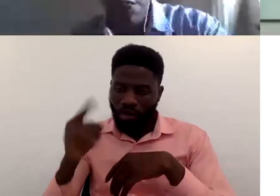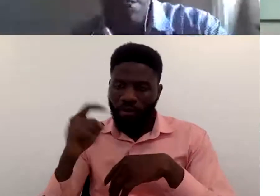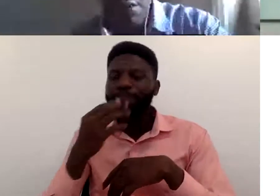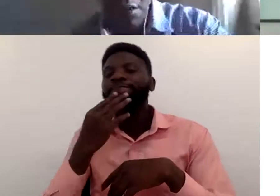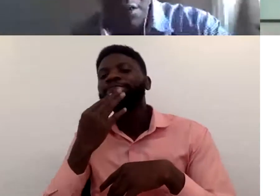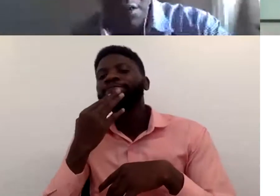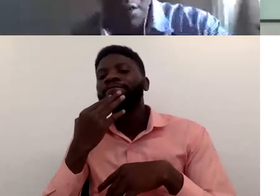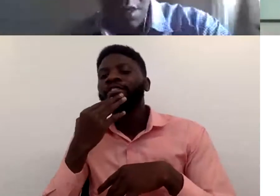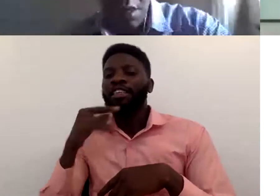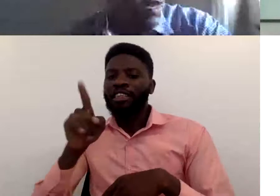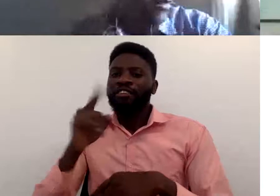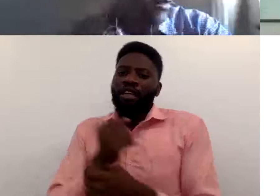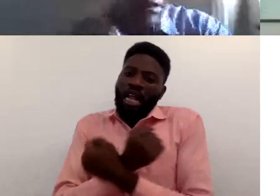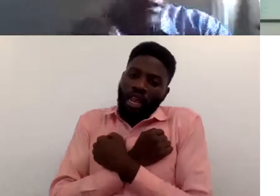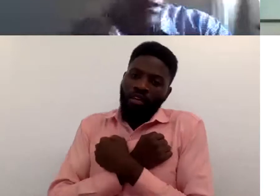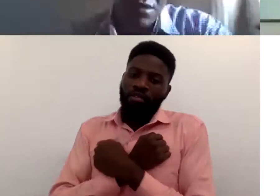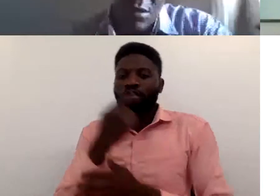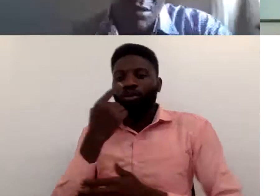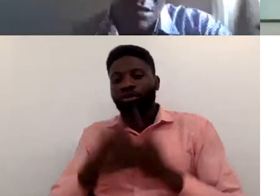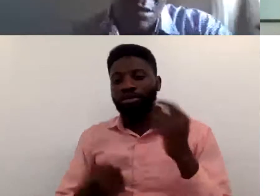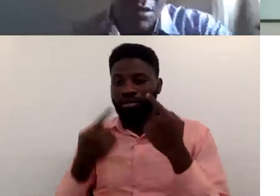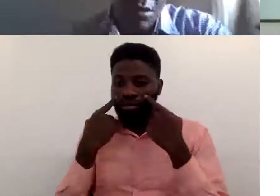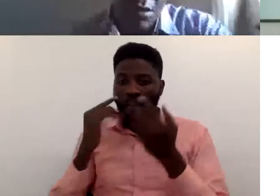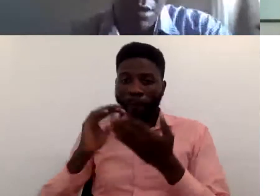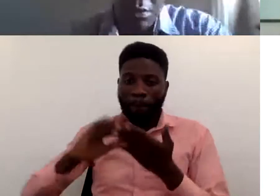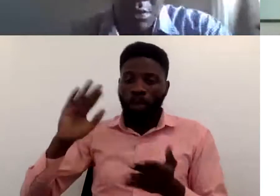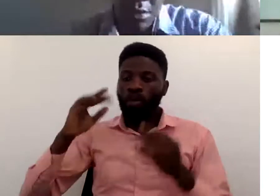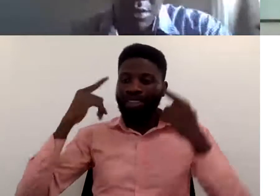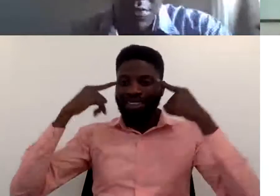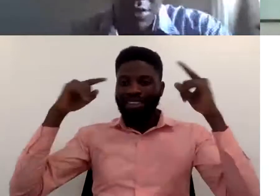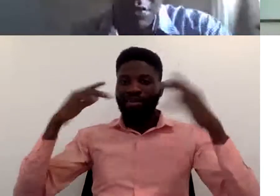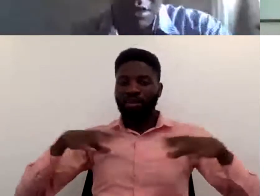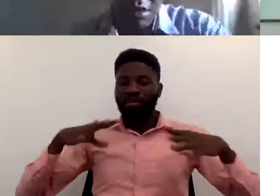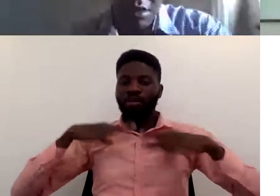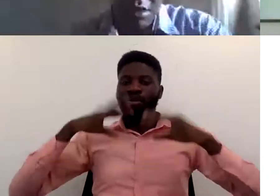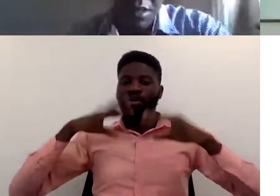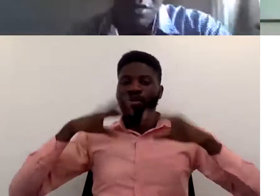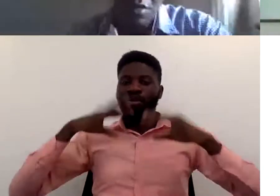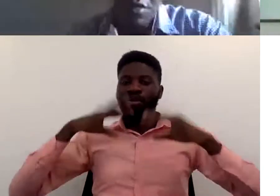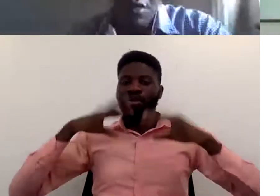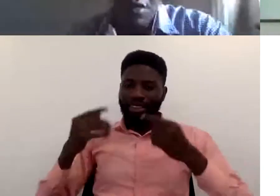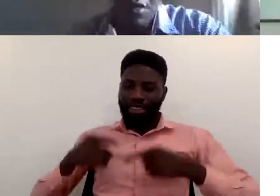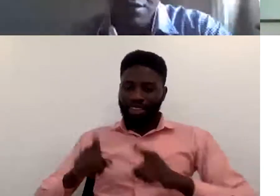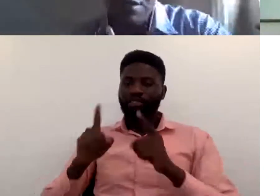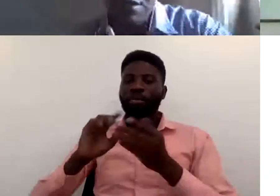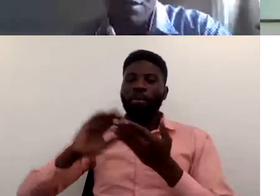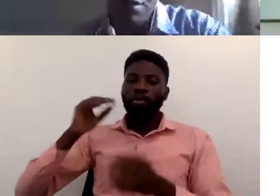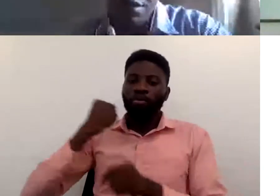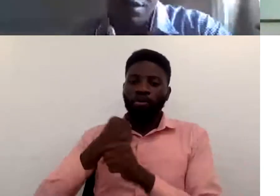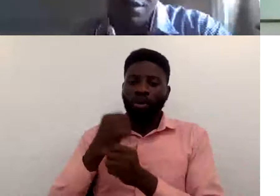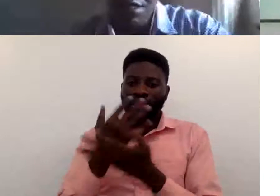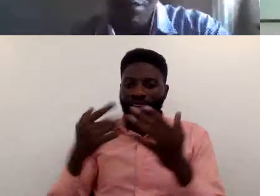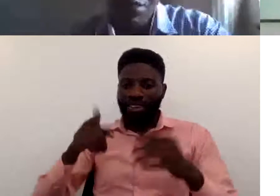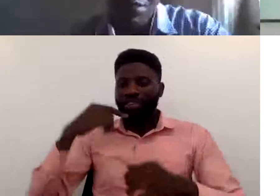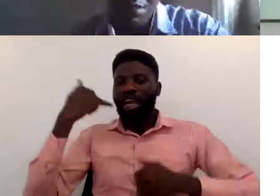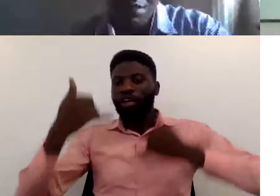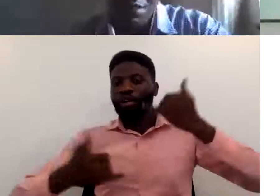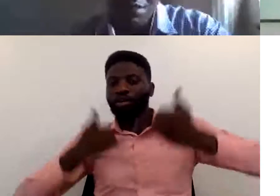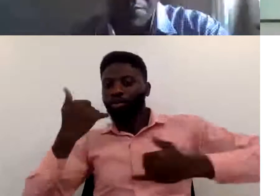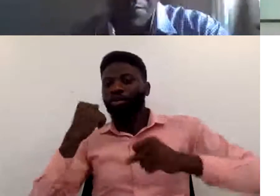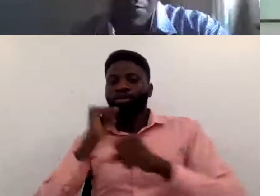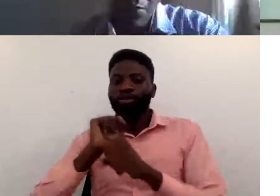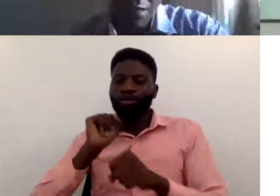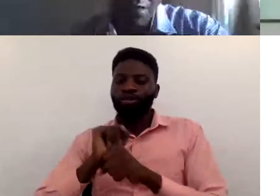for? Because if you look at the most successful people in the world, they've tended to do things that they enjoy on a day-to-day